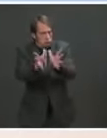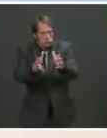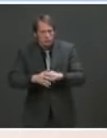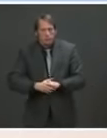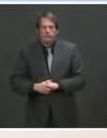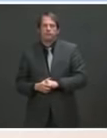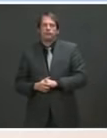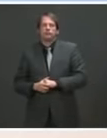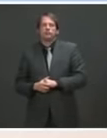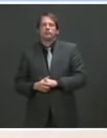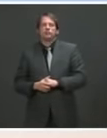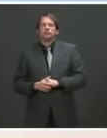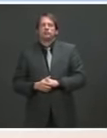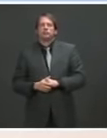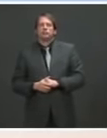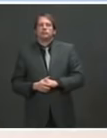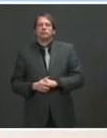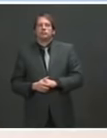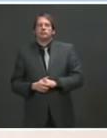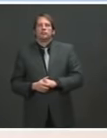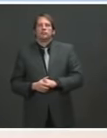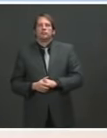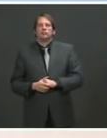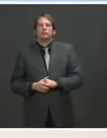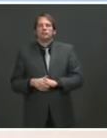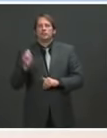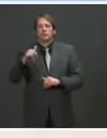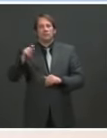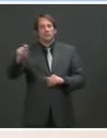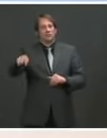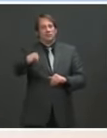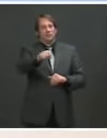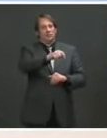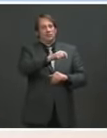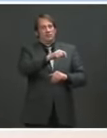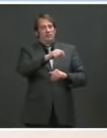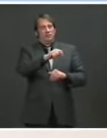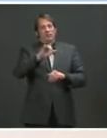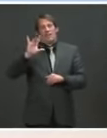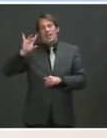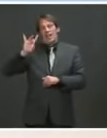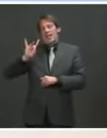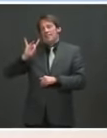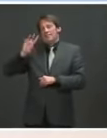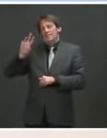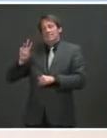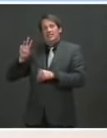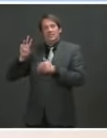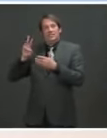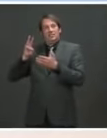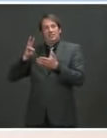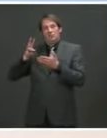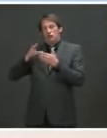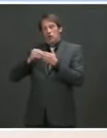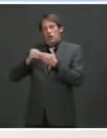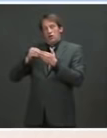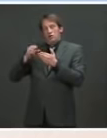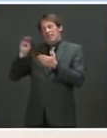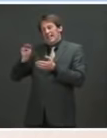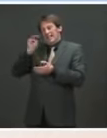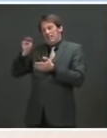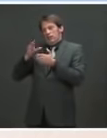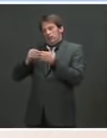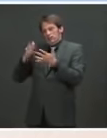being reported over the weekend is spending $86 million on hotel rooms for some migrants and feeding them. How